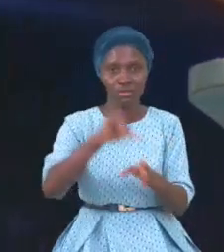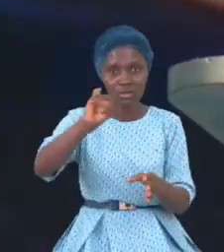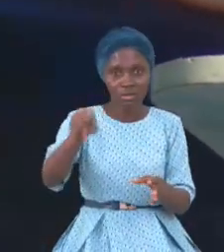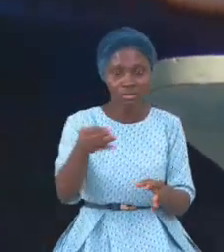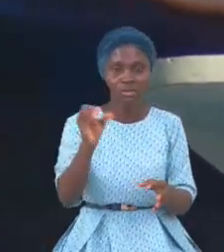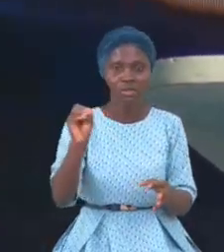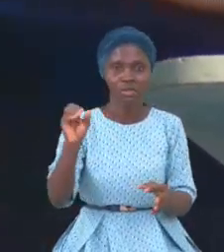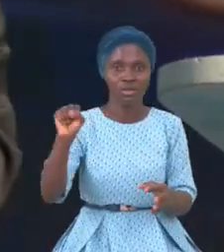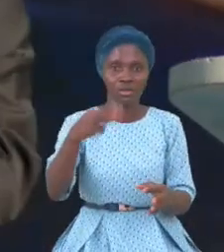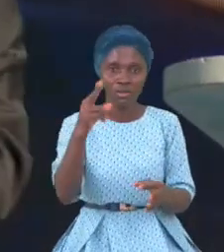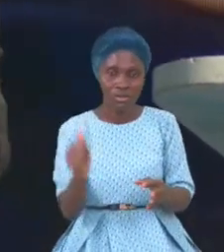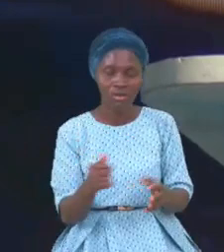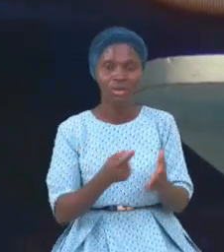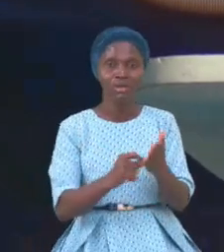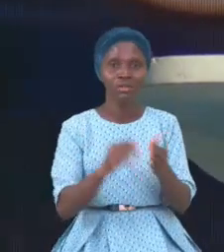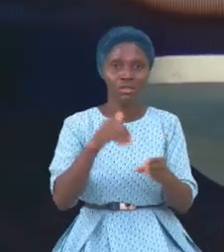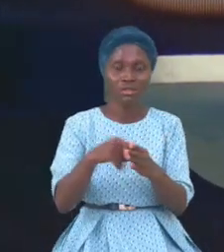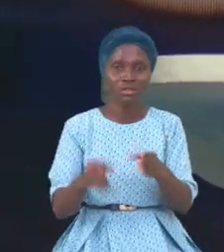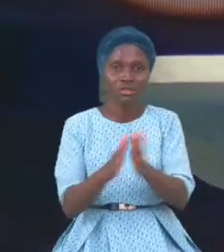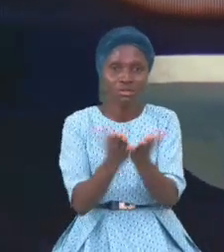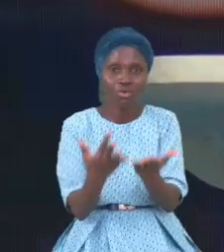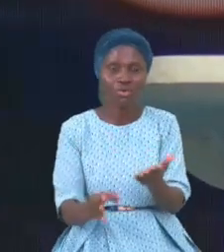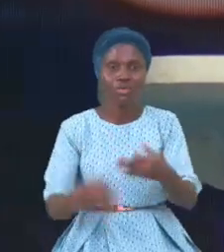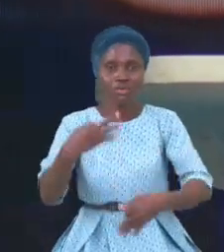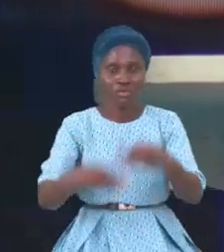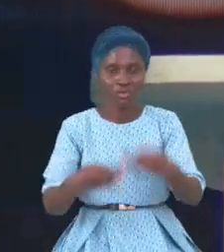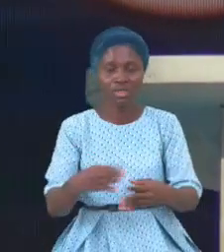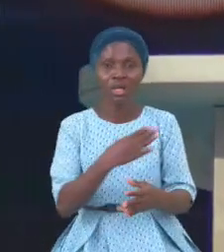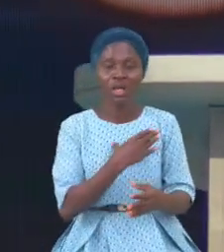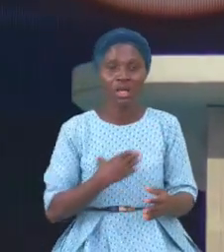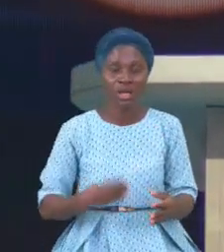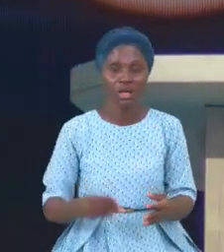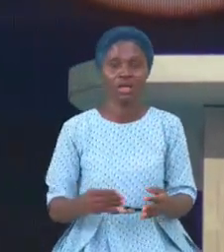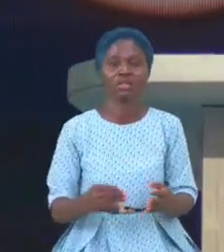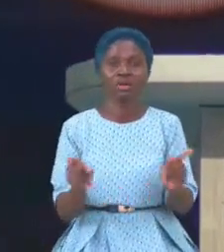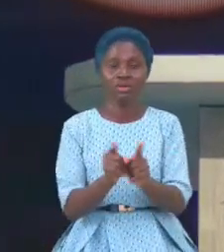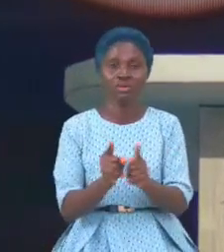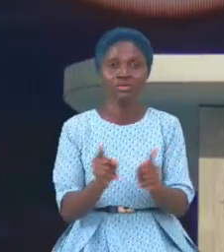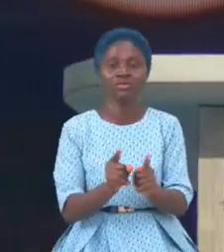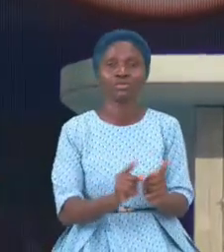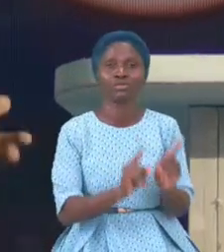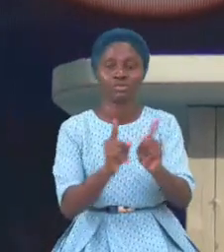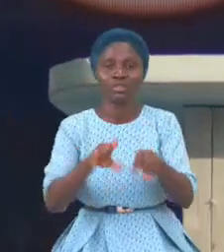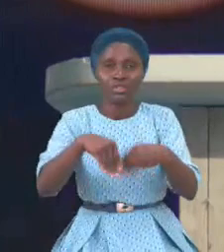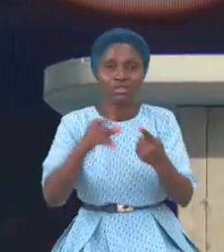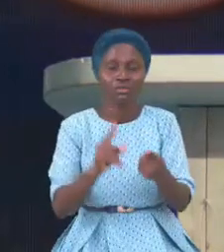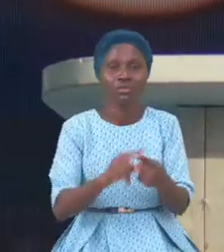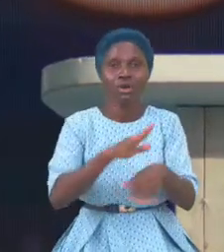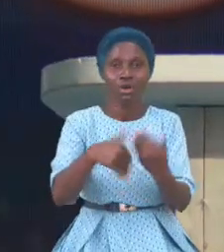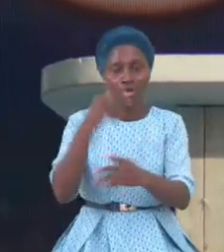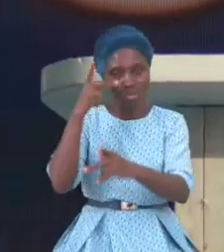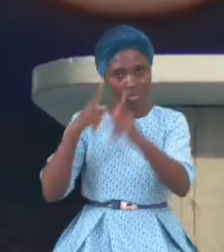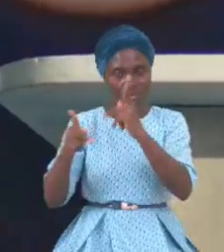he's referred to by every prophet that came to the land of Israel, and referred to by the kings in the New Testament. Jesus